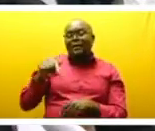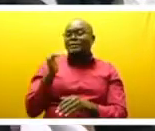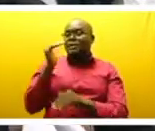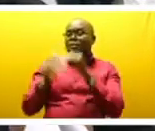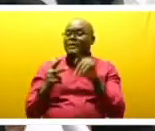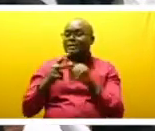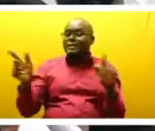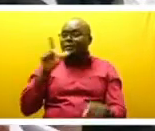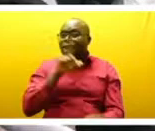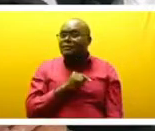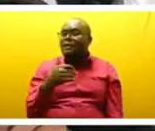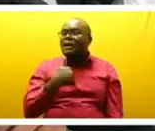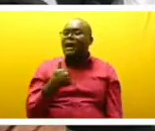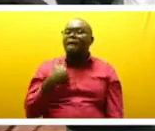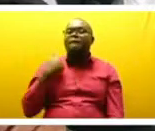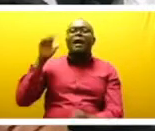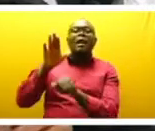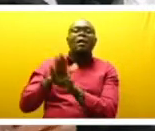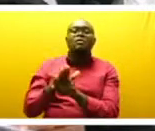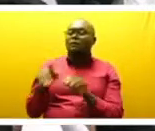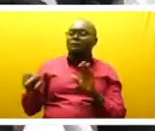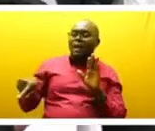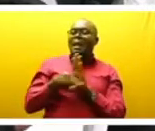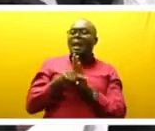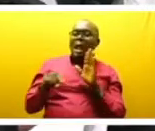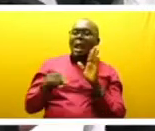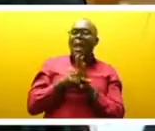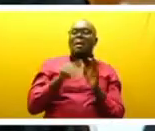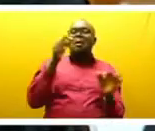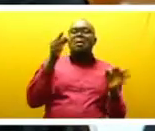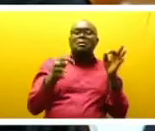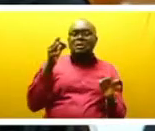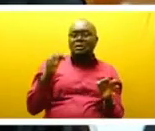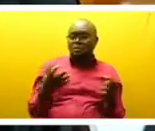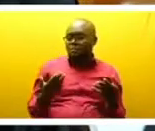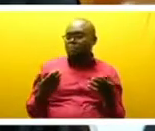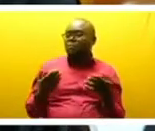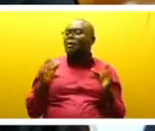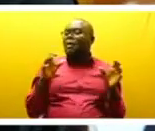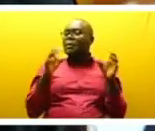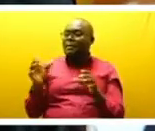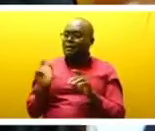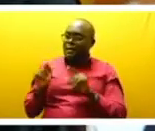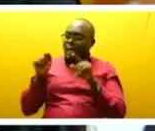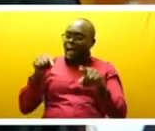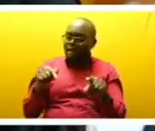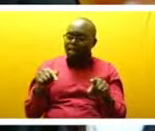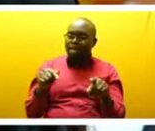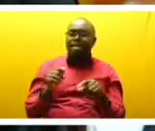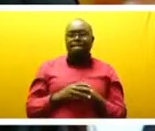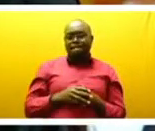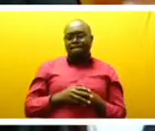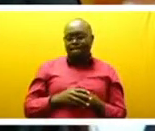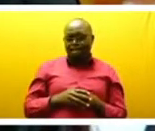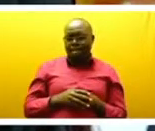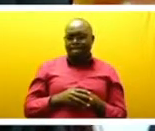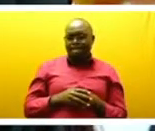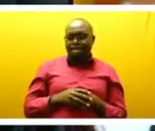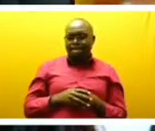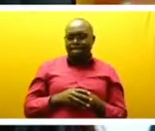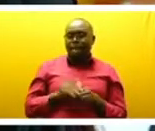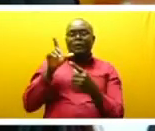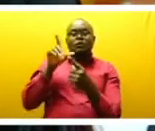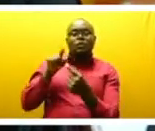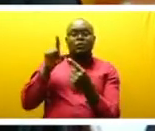started, there has been a lot of vilification on the judges, on the parties appearing. In fact, tweeting